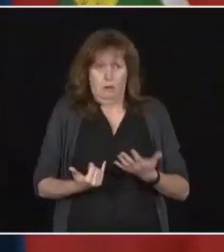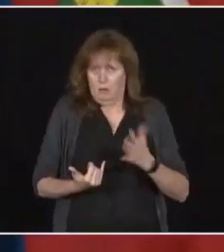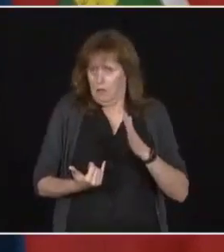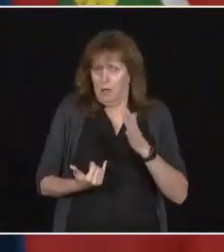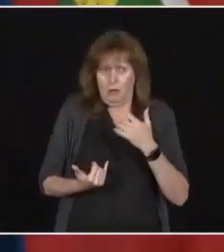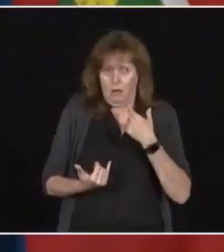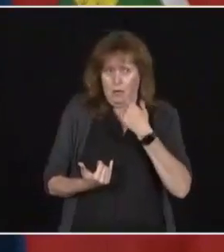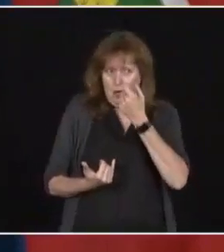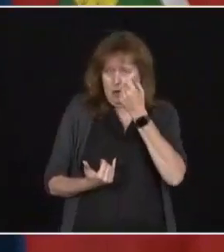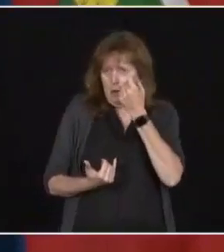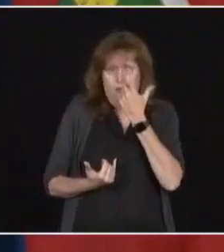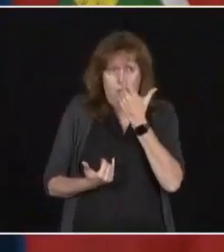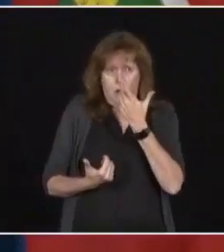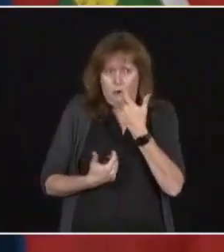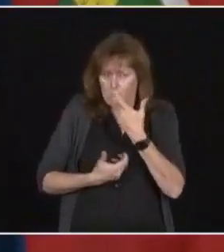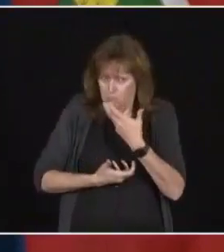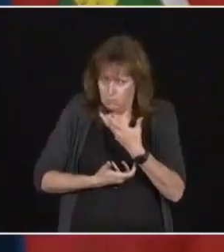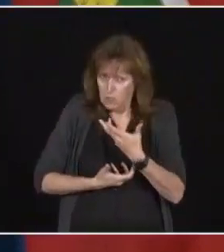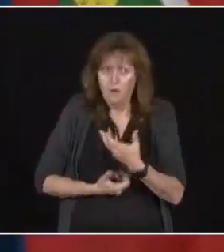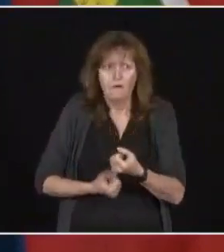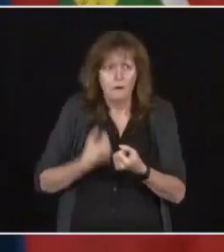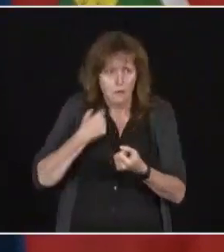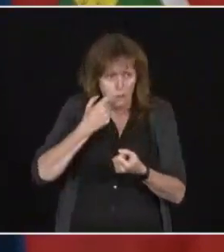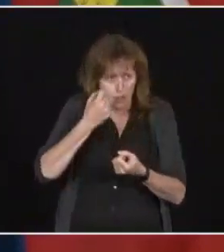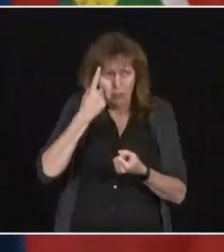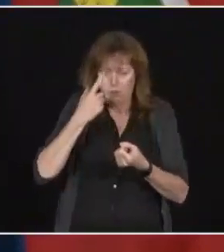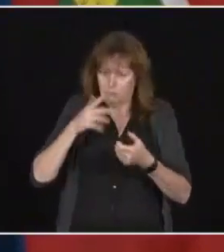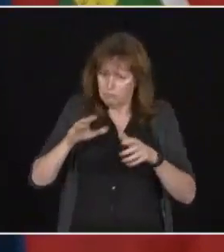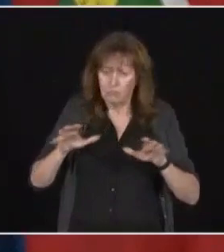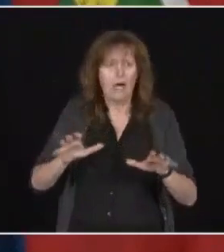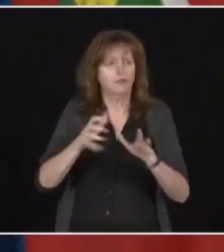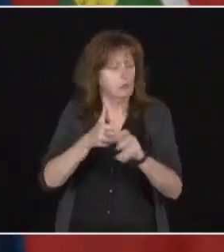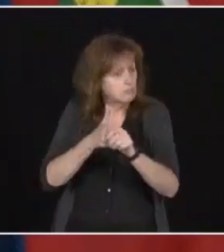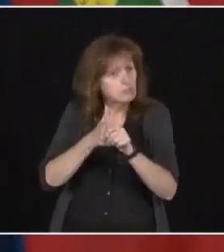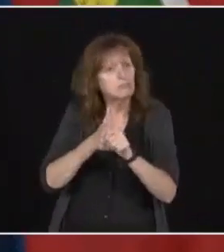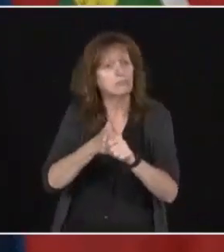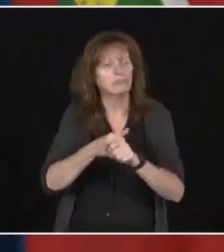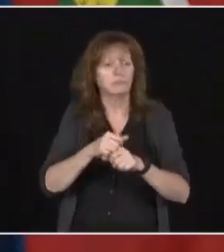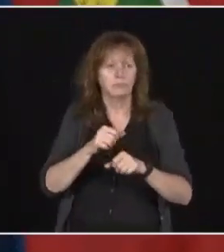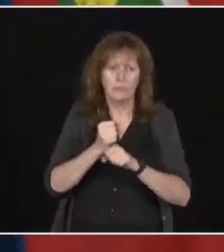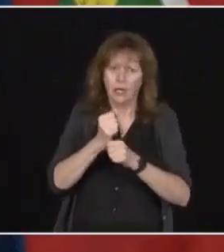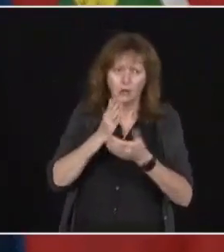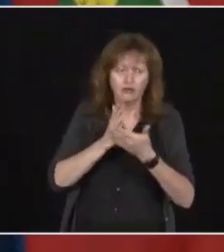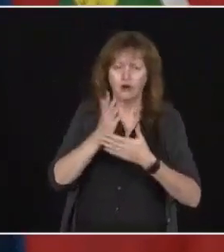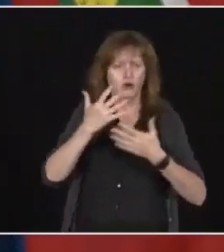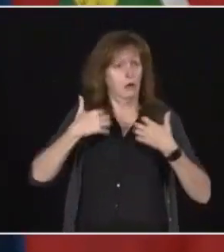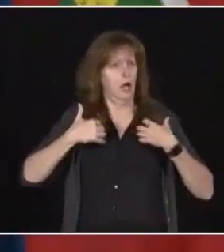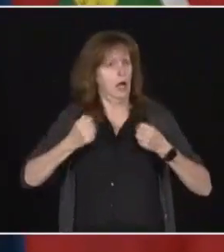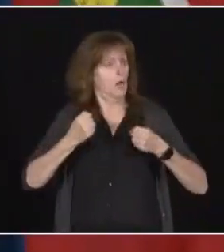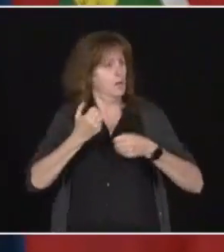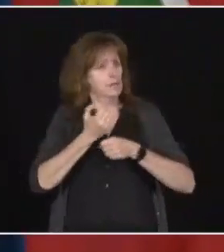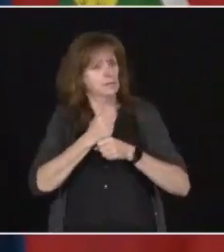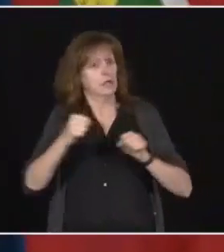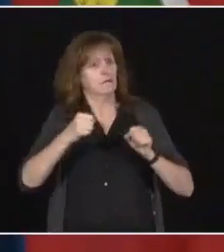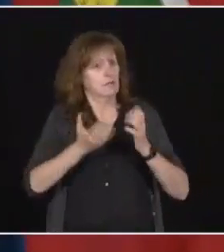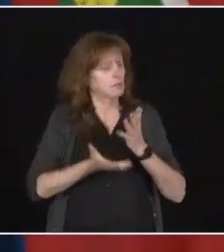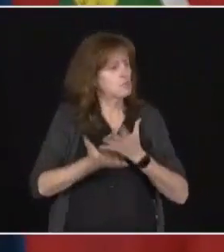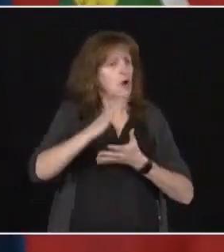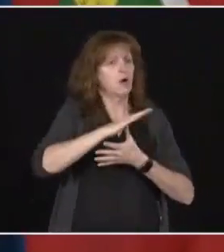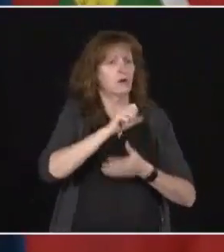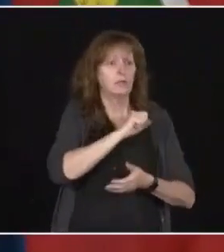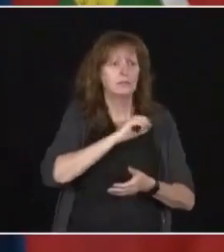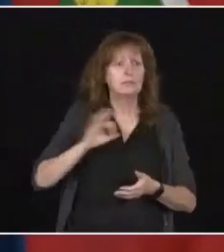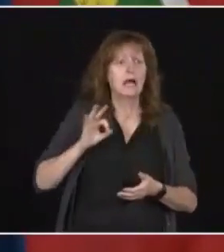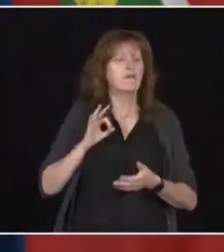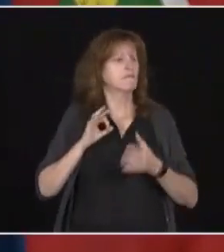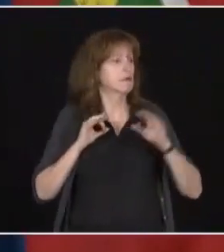that we are acting with the health and safety of every individual on this precinct, all of our staff, all of the media, everybody that's here, to